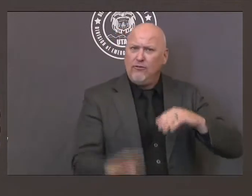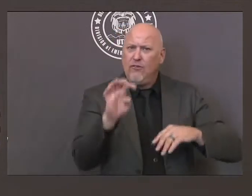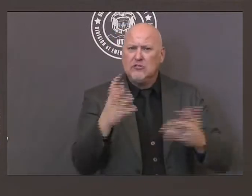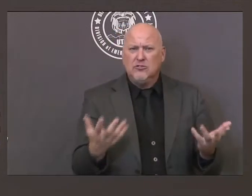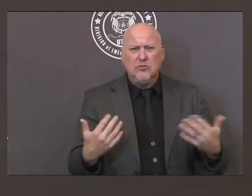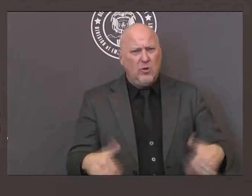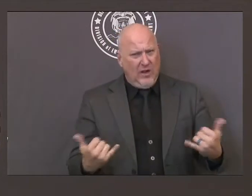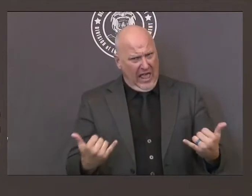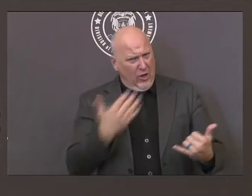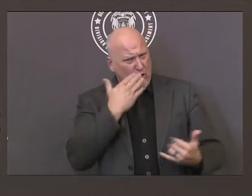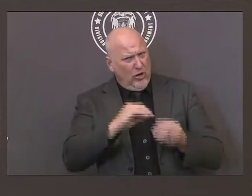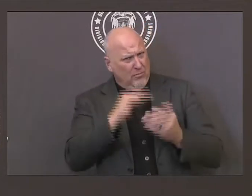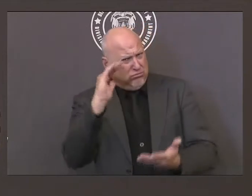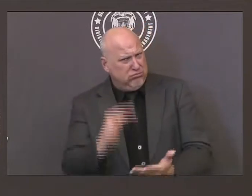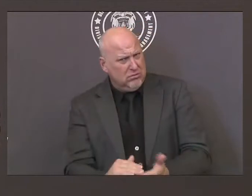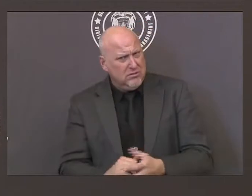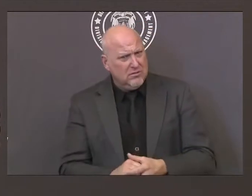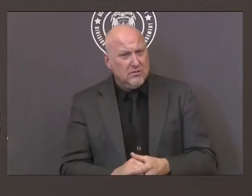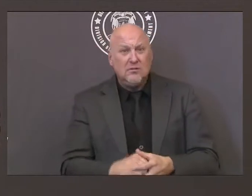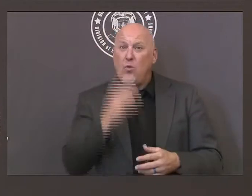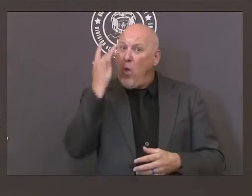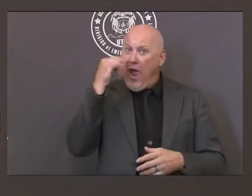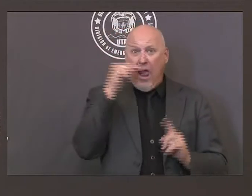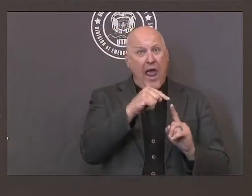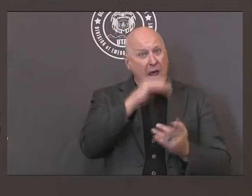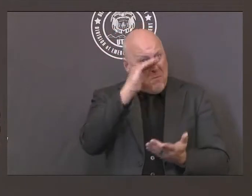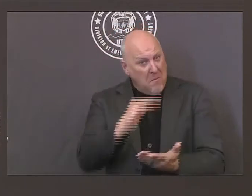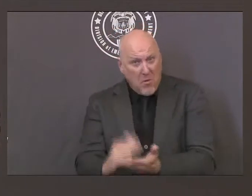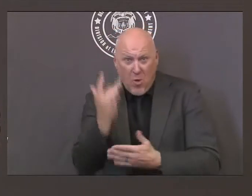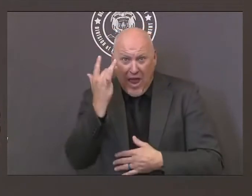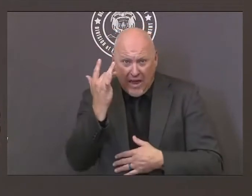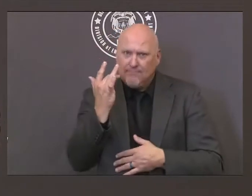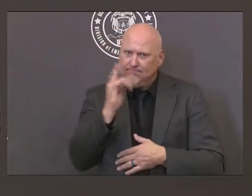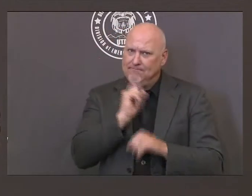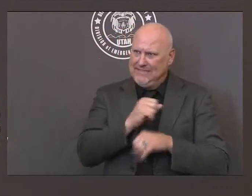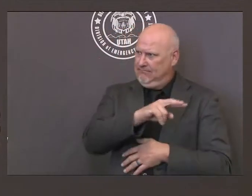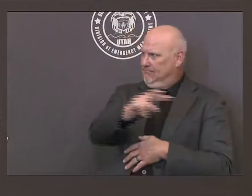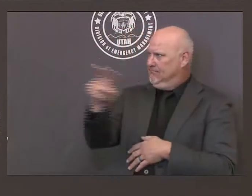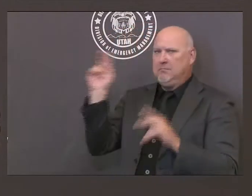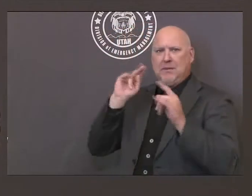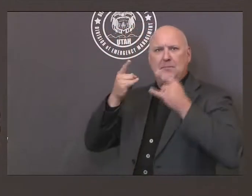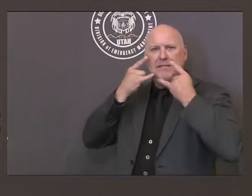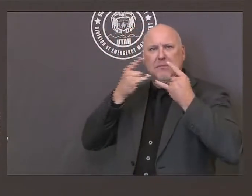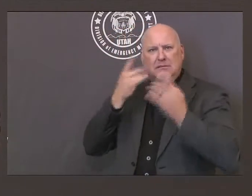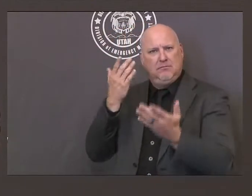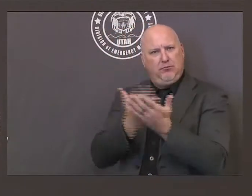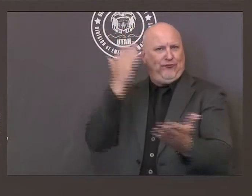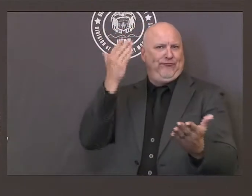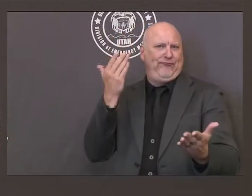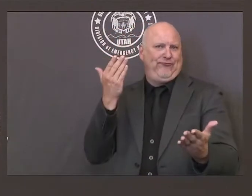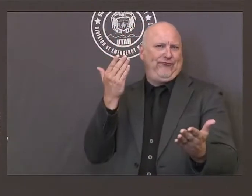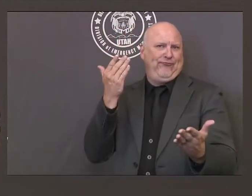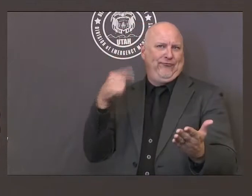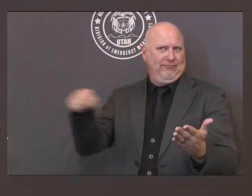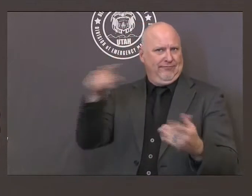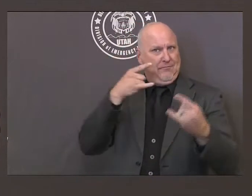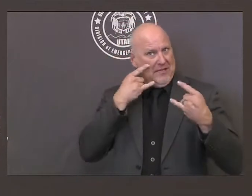and decisions, the care you're showing for your neighbors and friends in the community, that's making the difference here. You